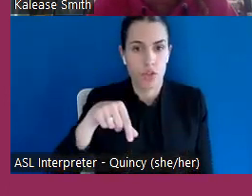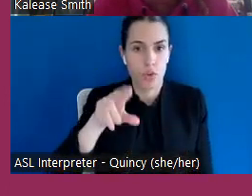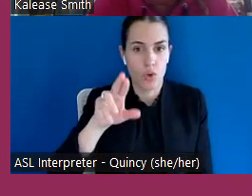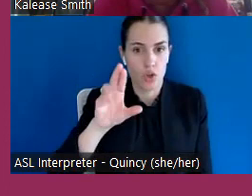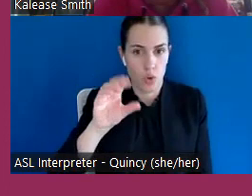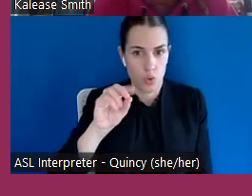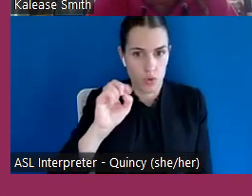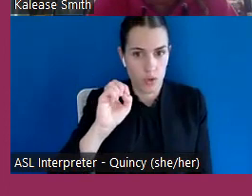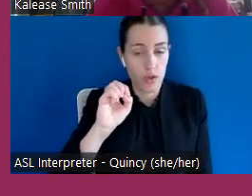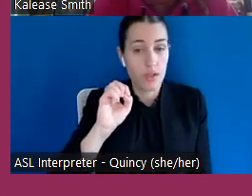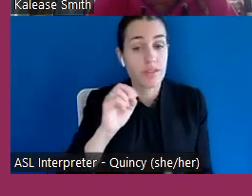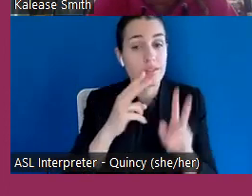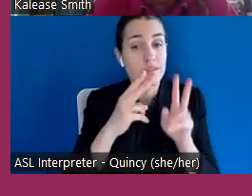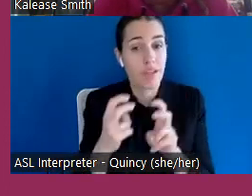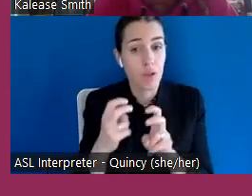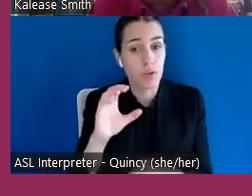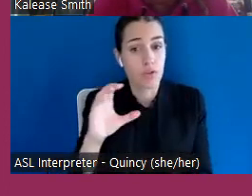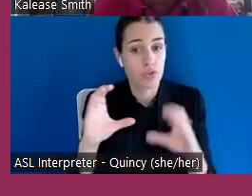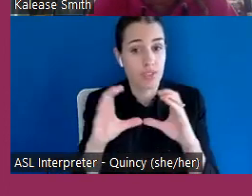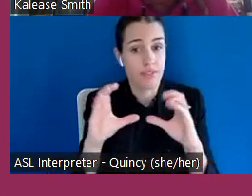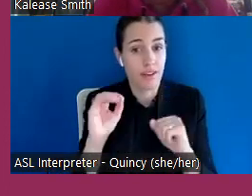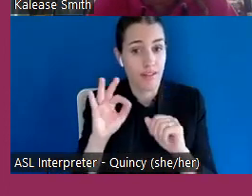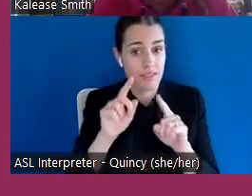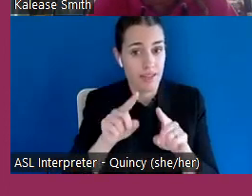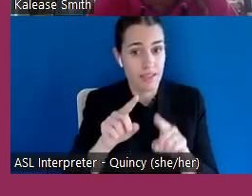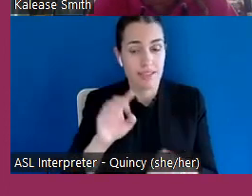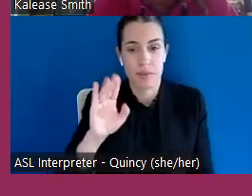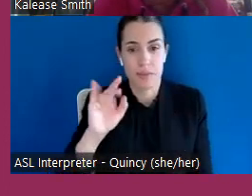download a certificate of attendance at the link below, which is